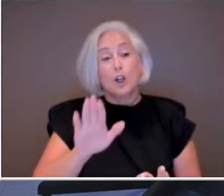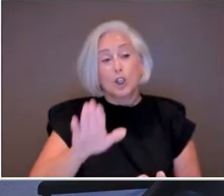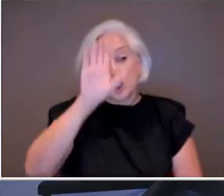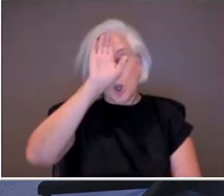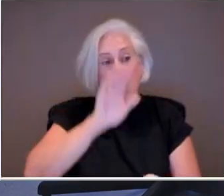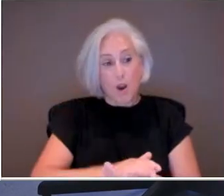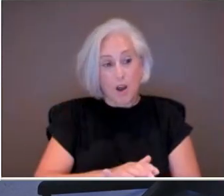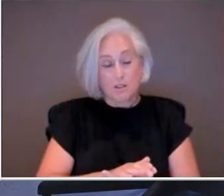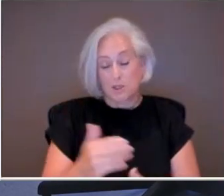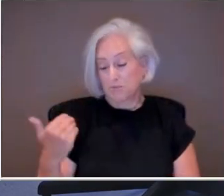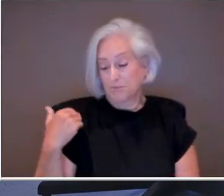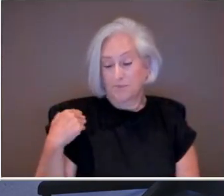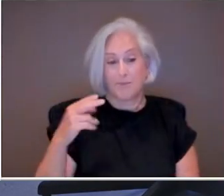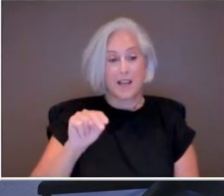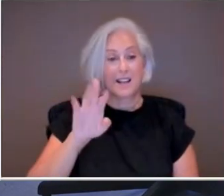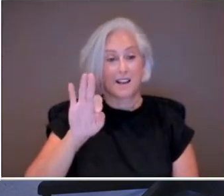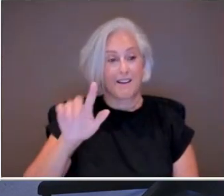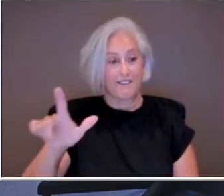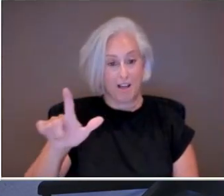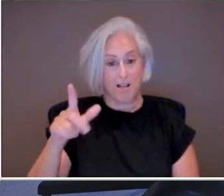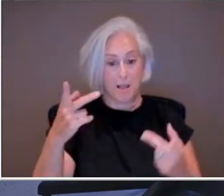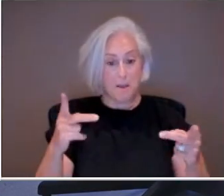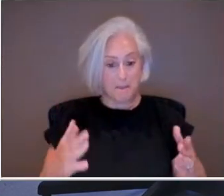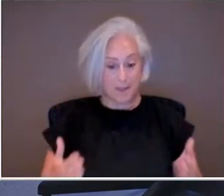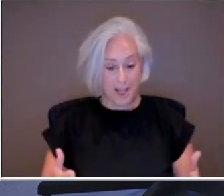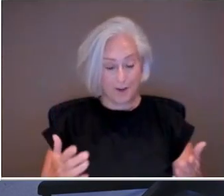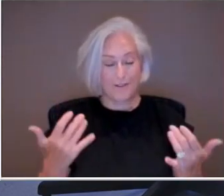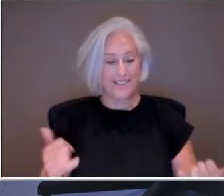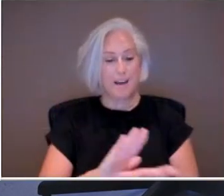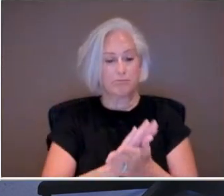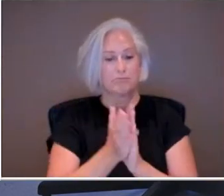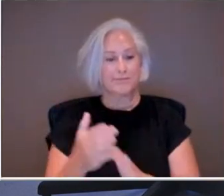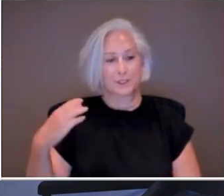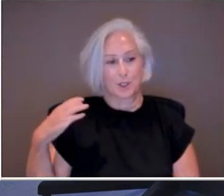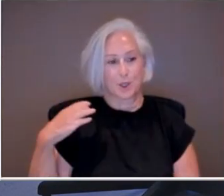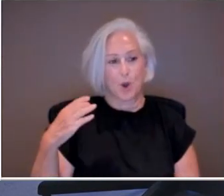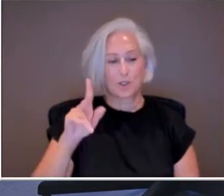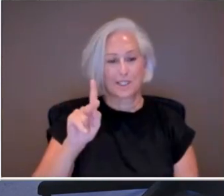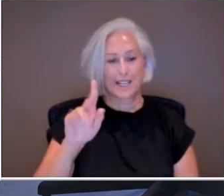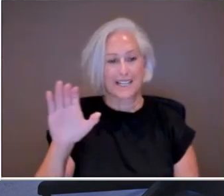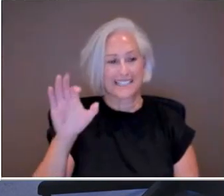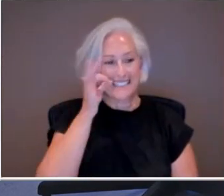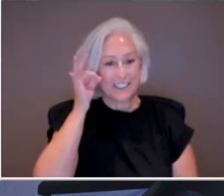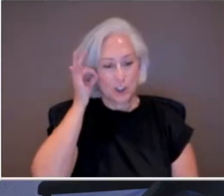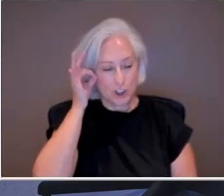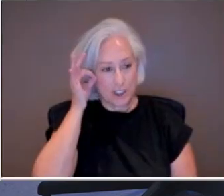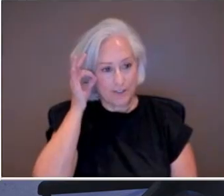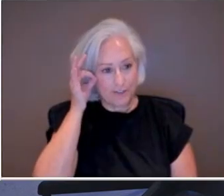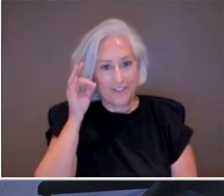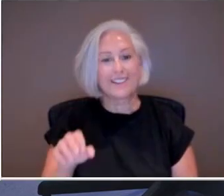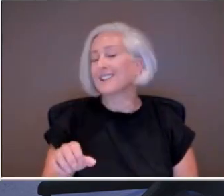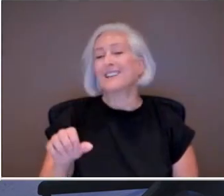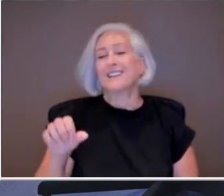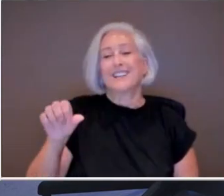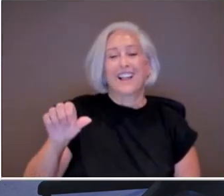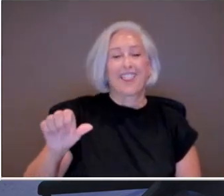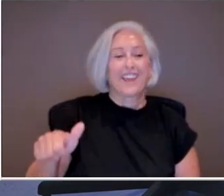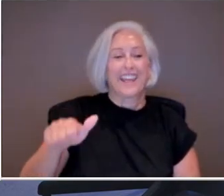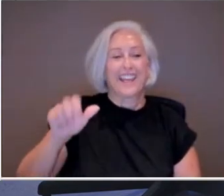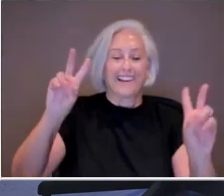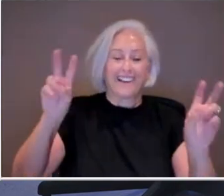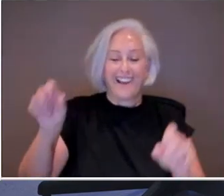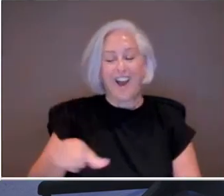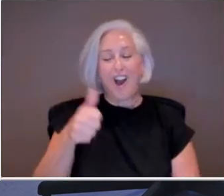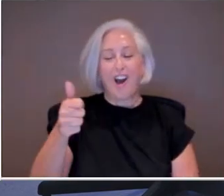NFL player who's now a coach for the Kansas City Chiefs. The other Andy Is that what you call him, the other Andy, when you're at